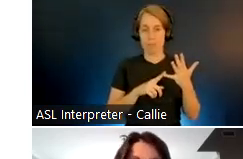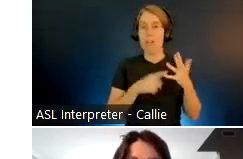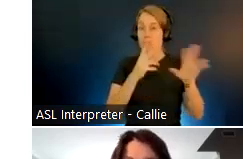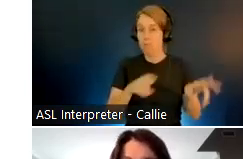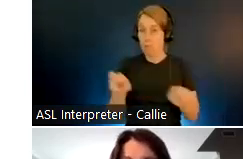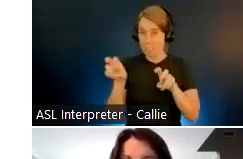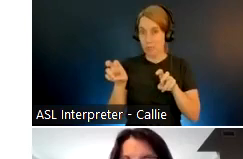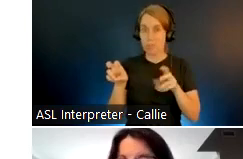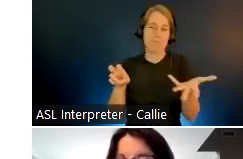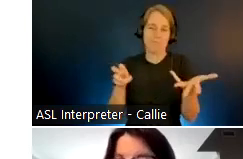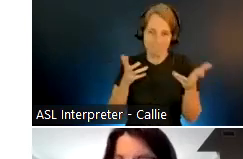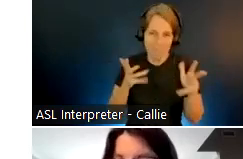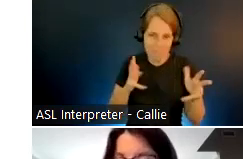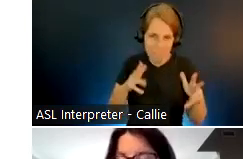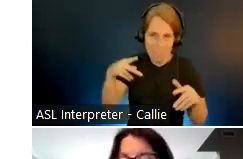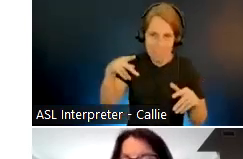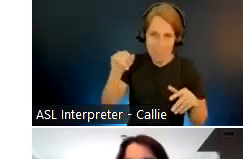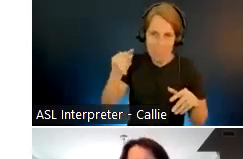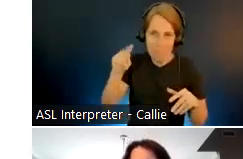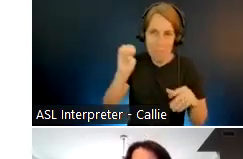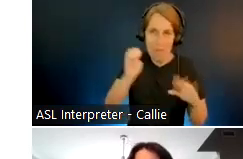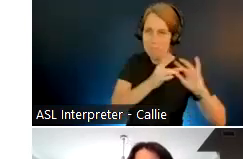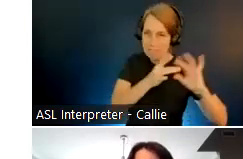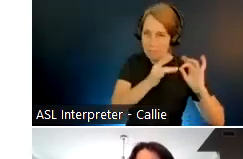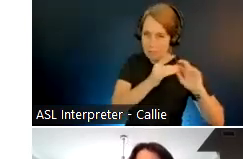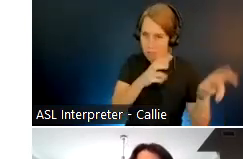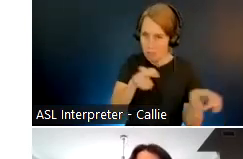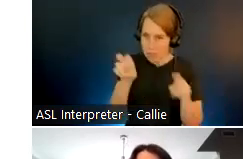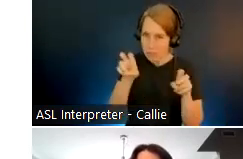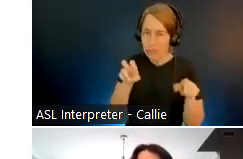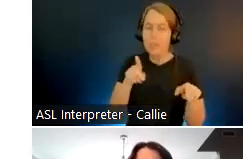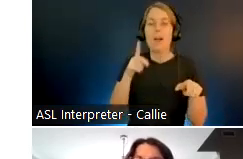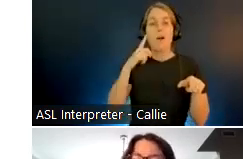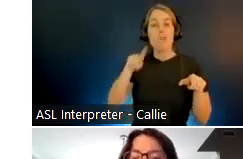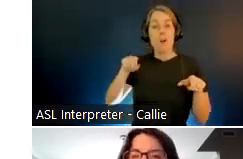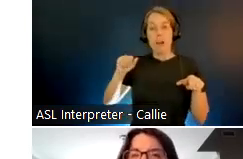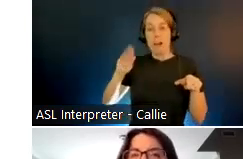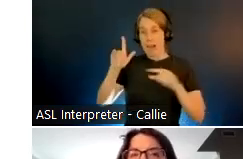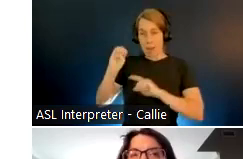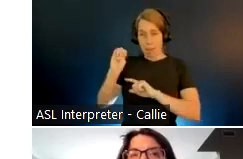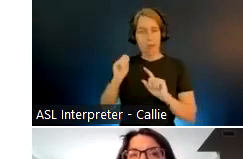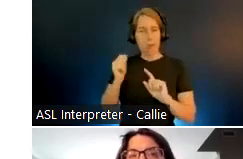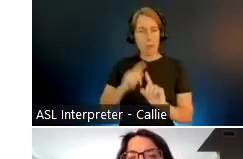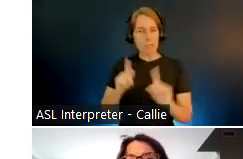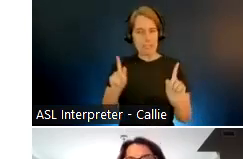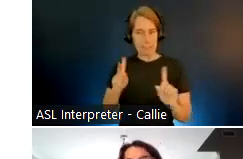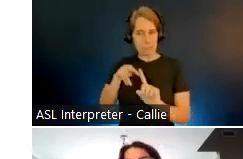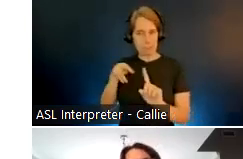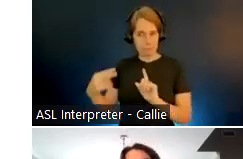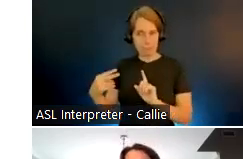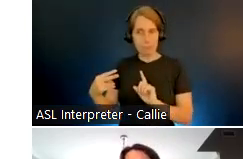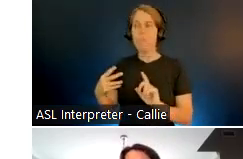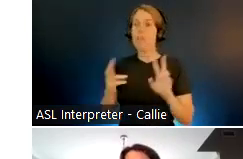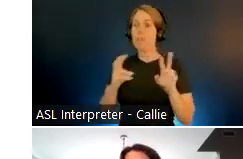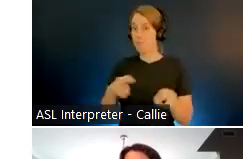about transition from what Pete's saying. That's a little bit different in our realm. Transition, we actually define